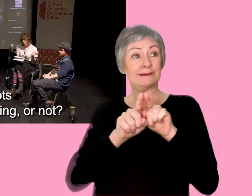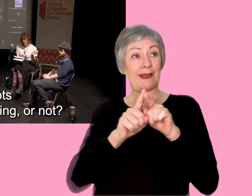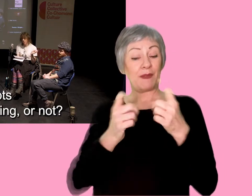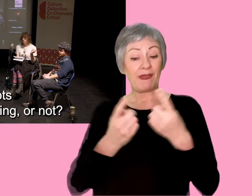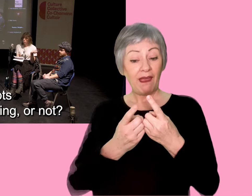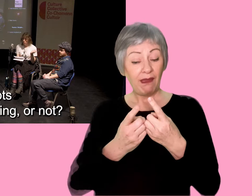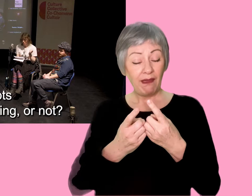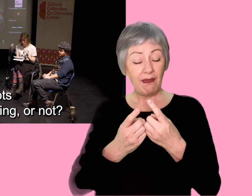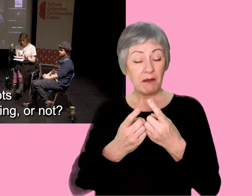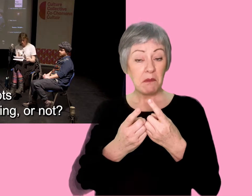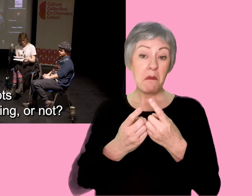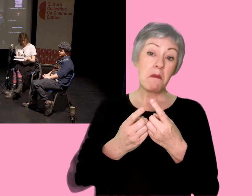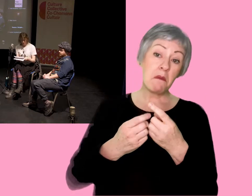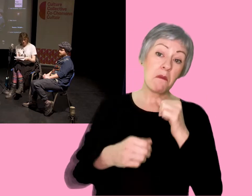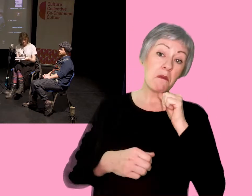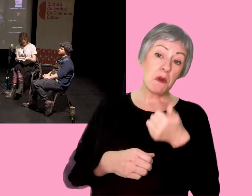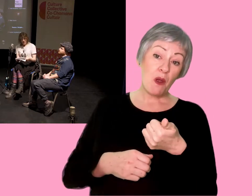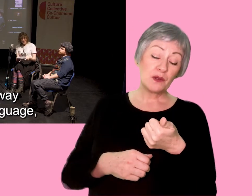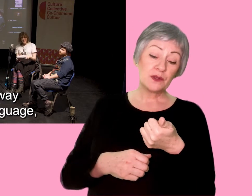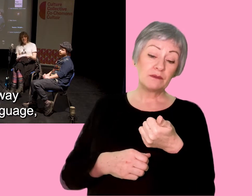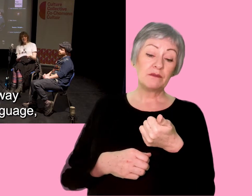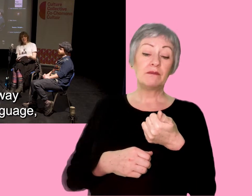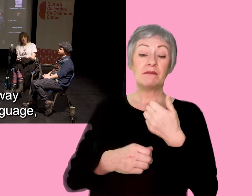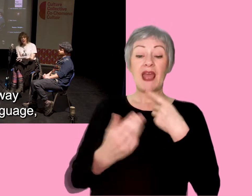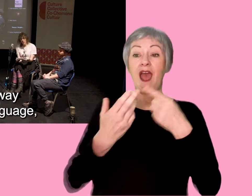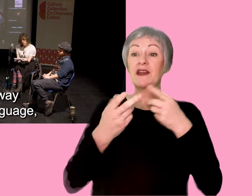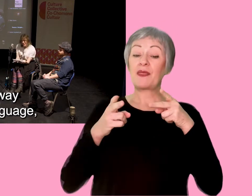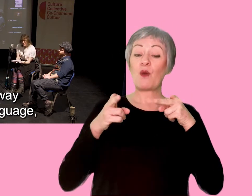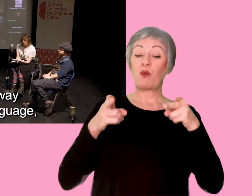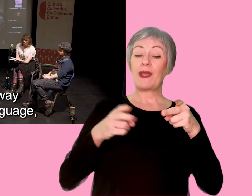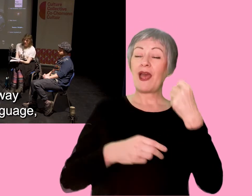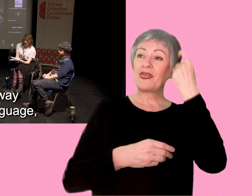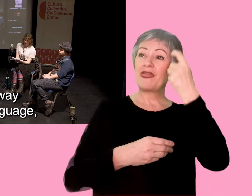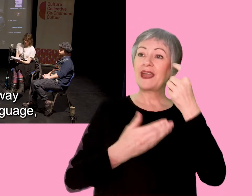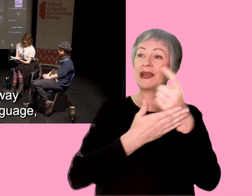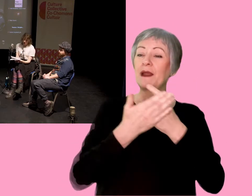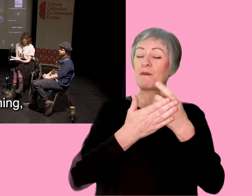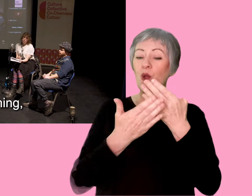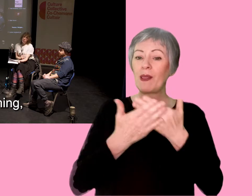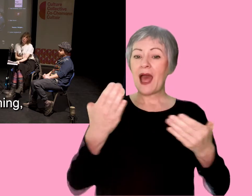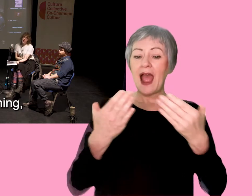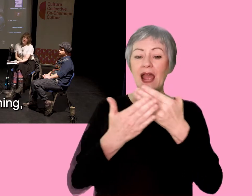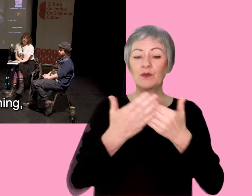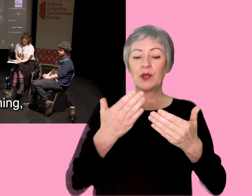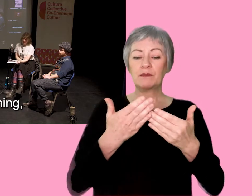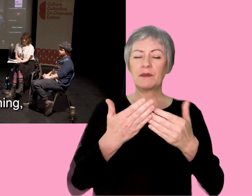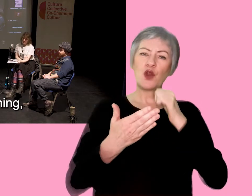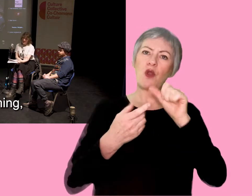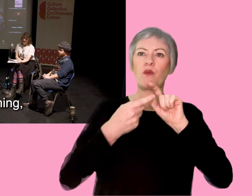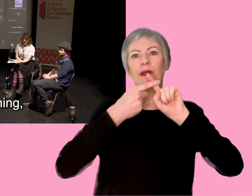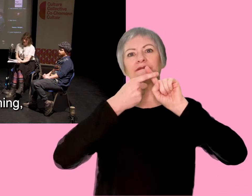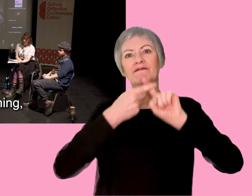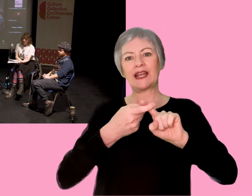thing? Or no? Is it another way of thinking about language? No as one